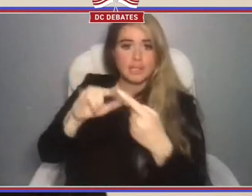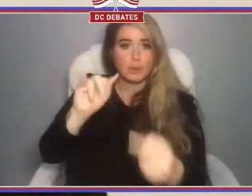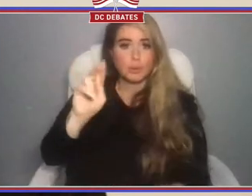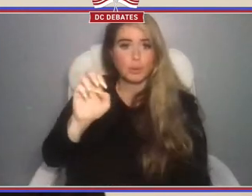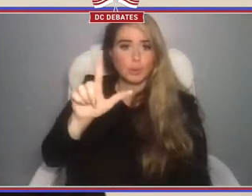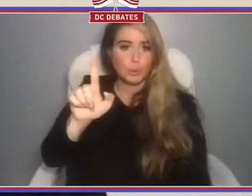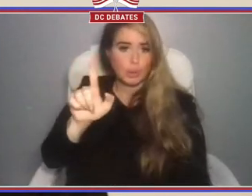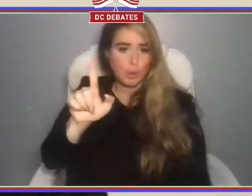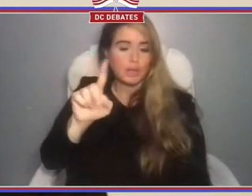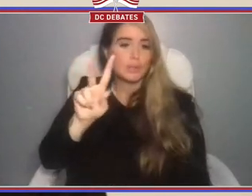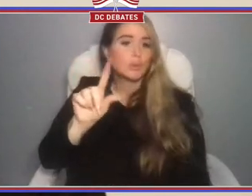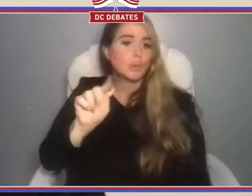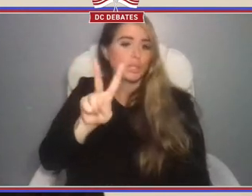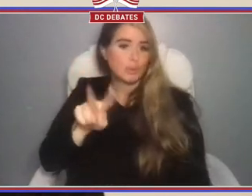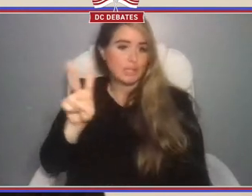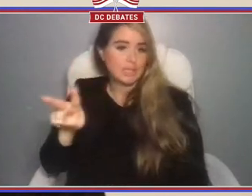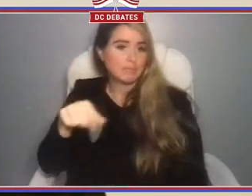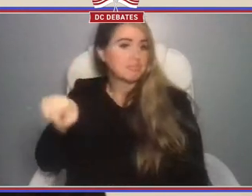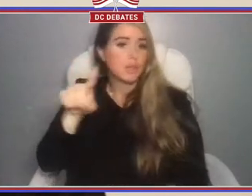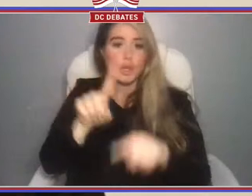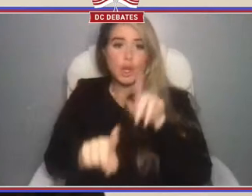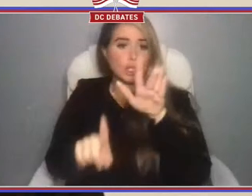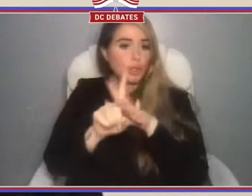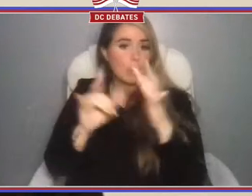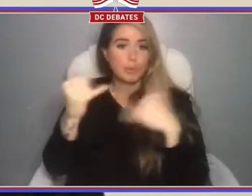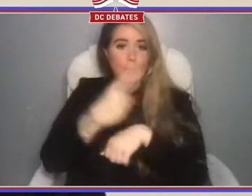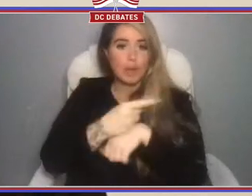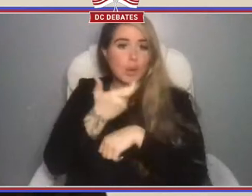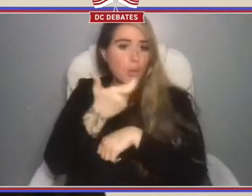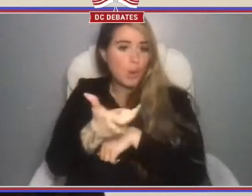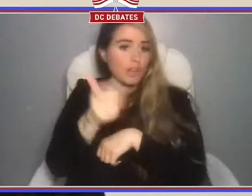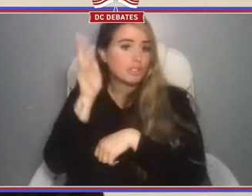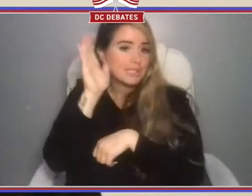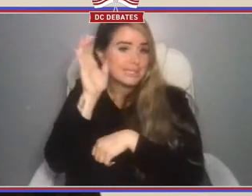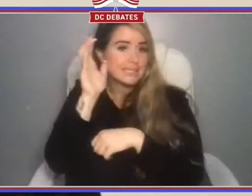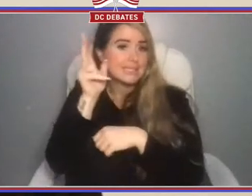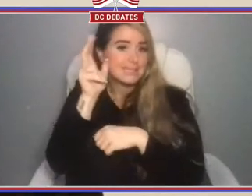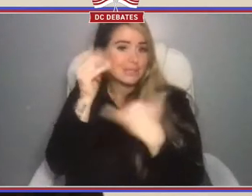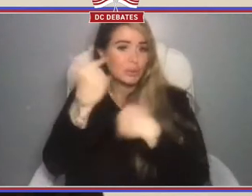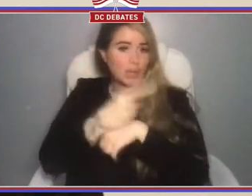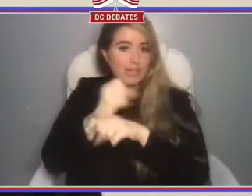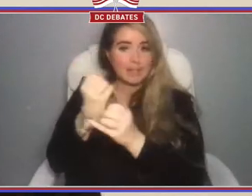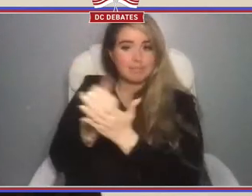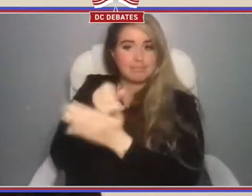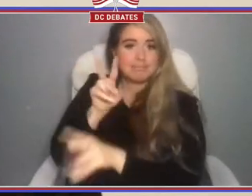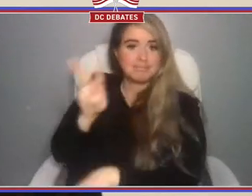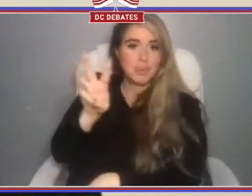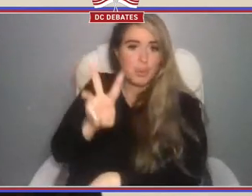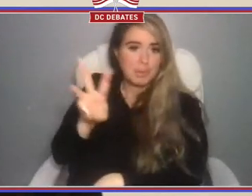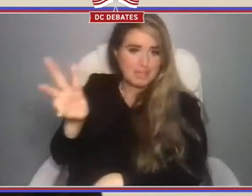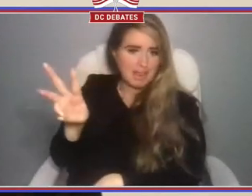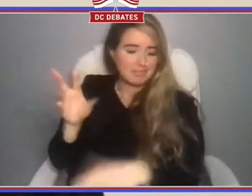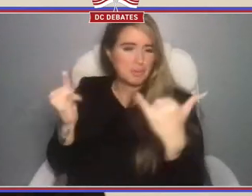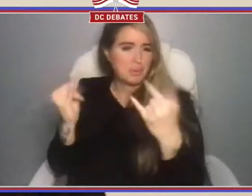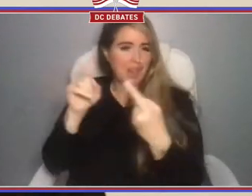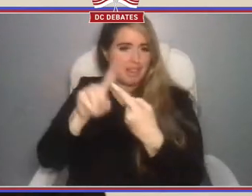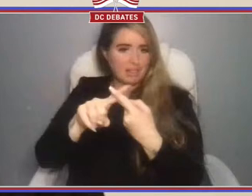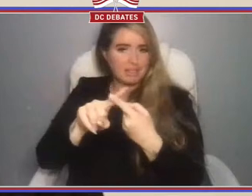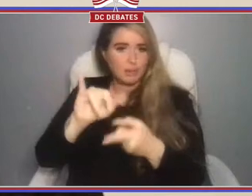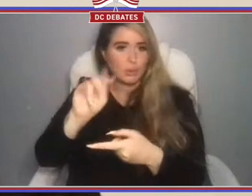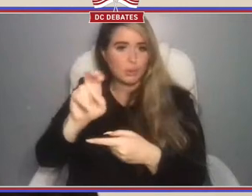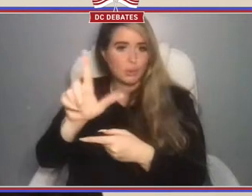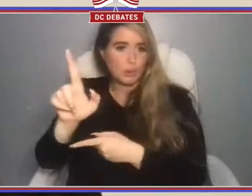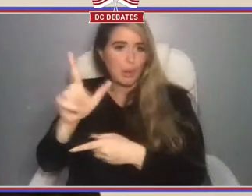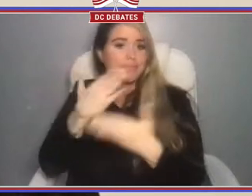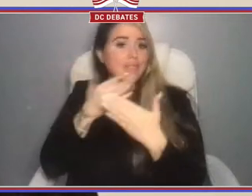for those who could not watch or listen live this evening. Again, thank you for your support. And with that,